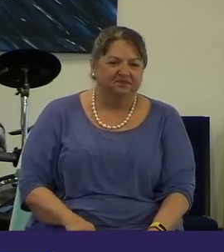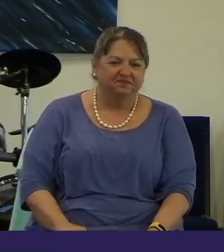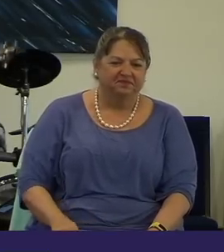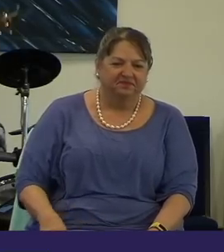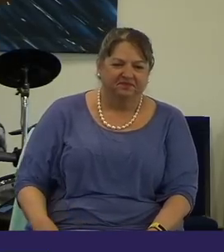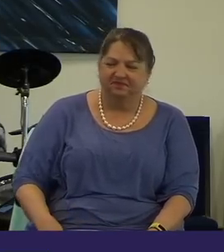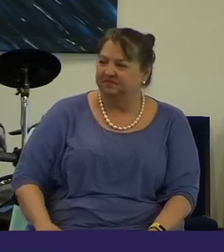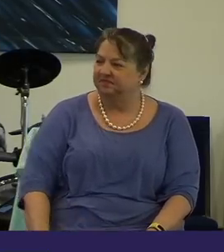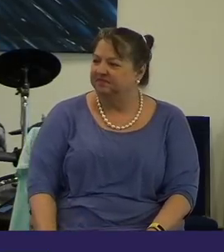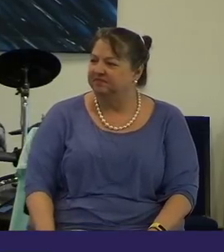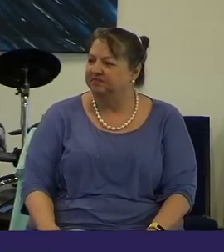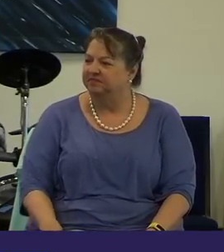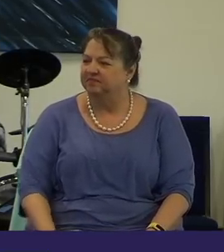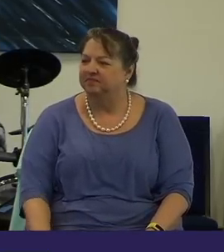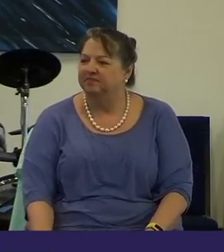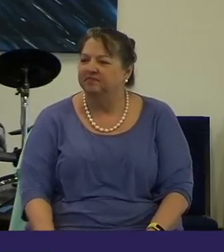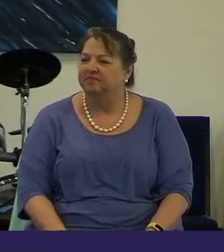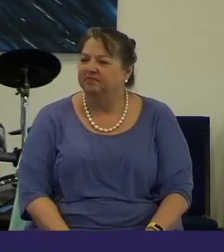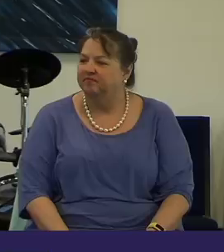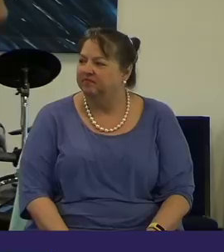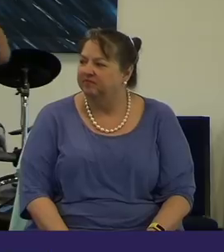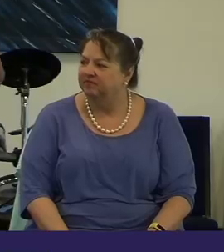You gonna say something here?